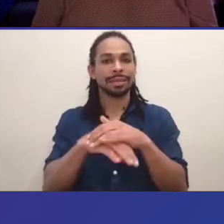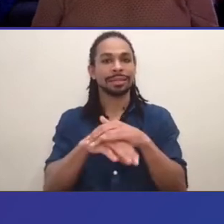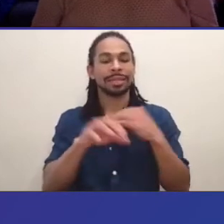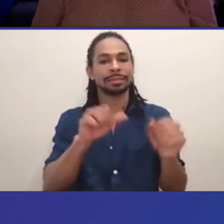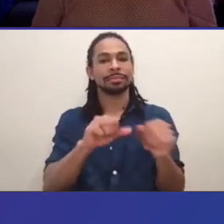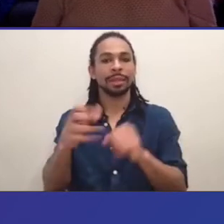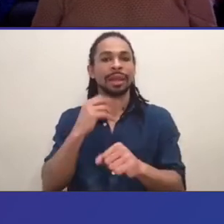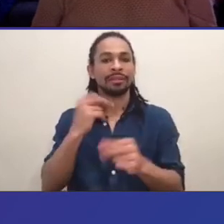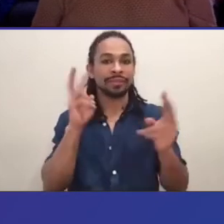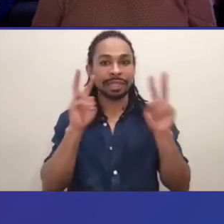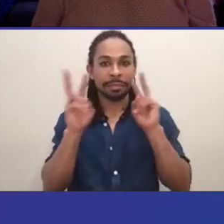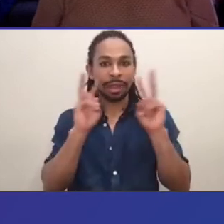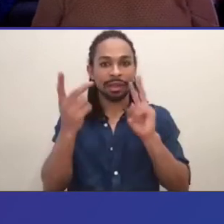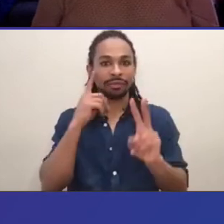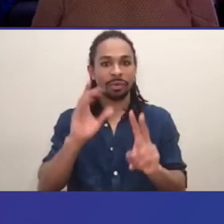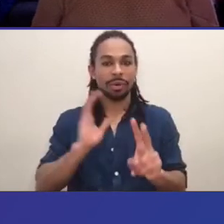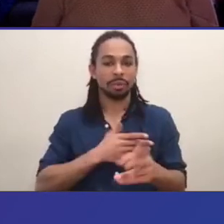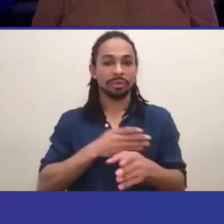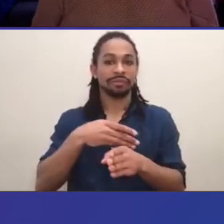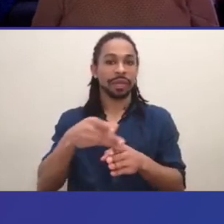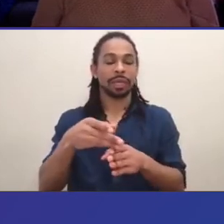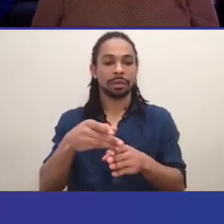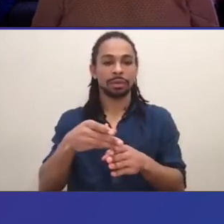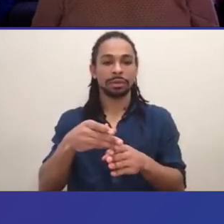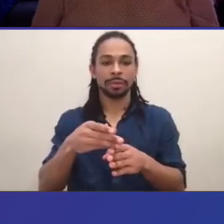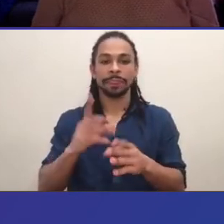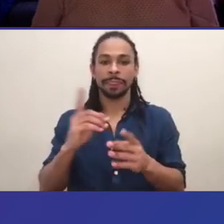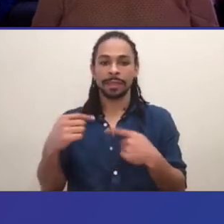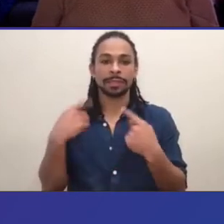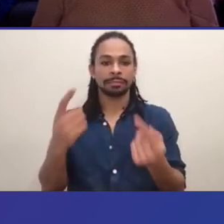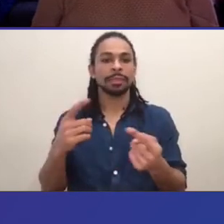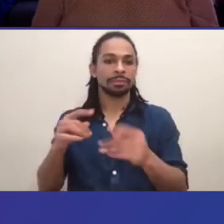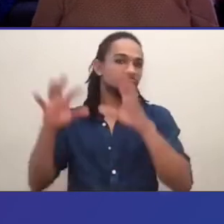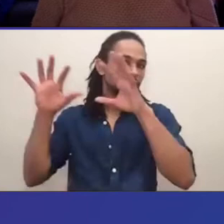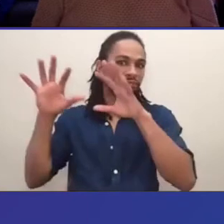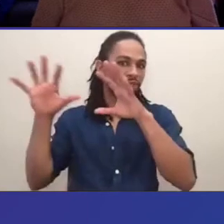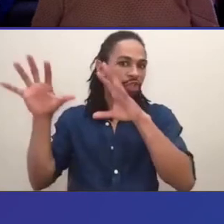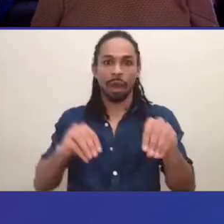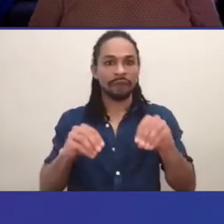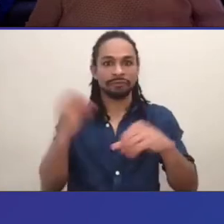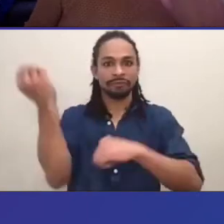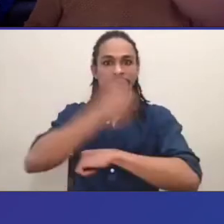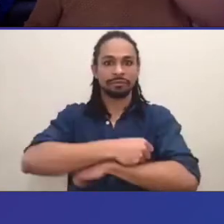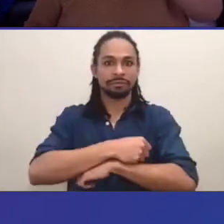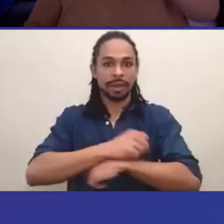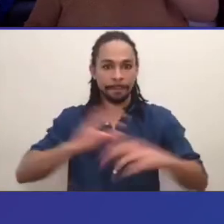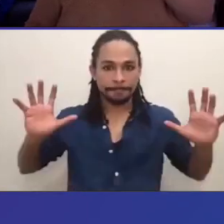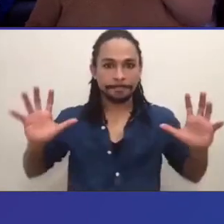and visibility for our field that had been just suddenly shut off and shoved into living rooms,